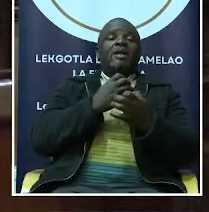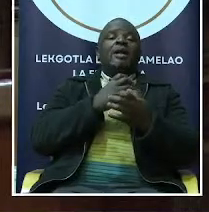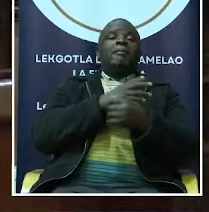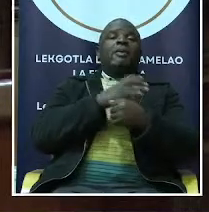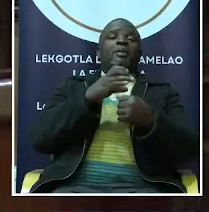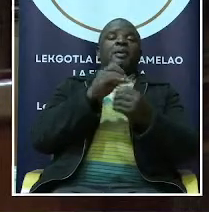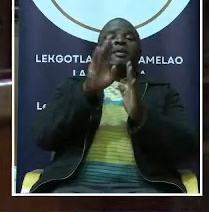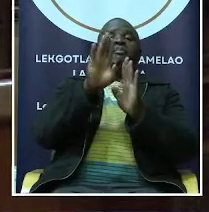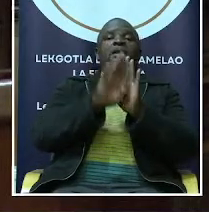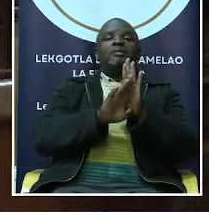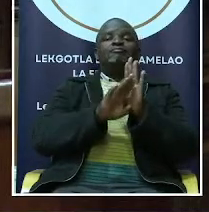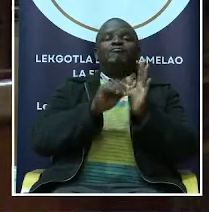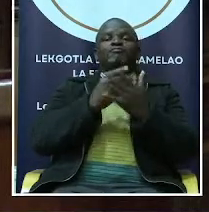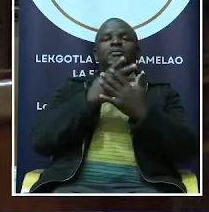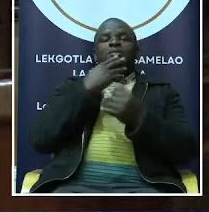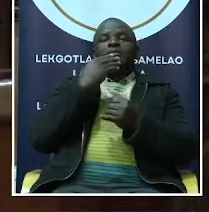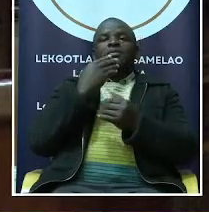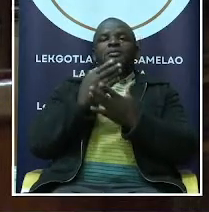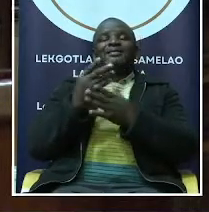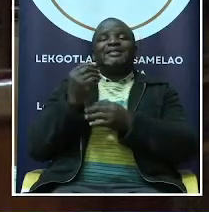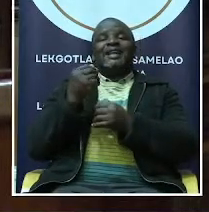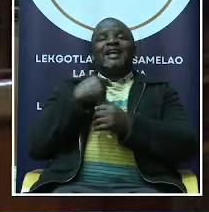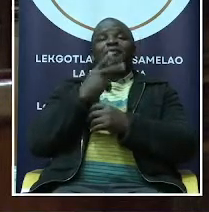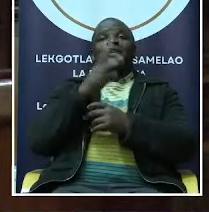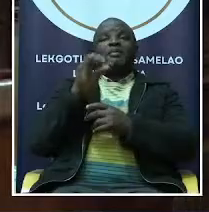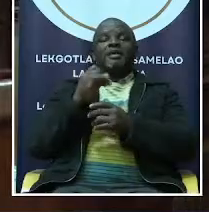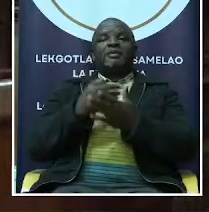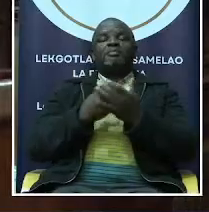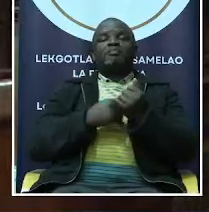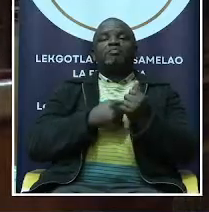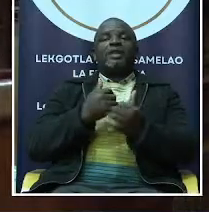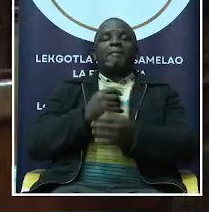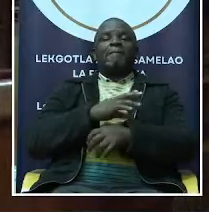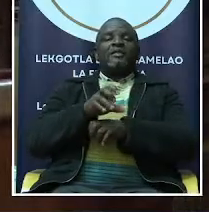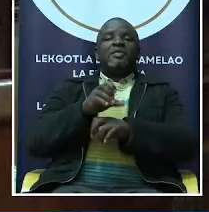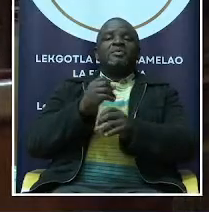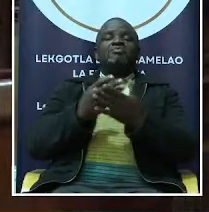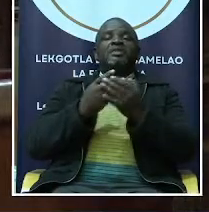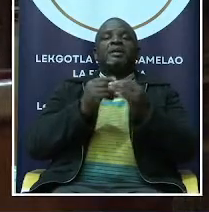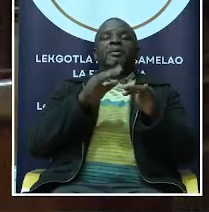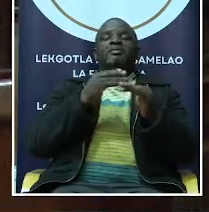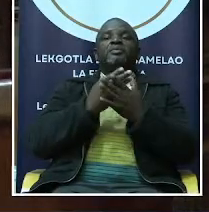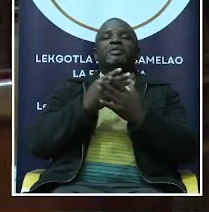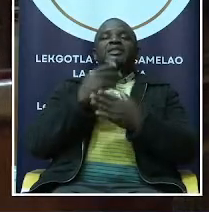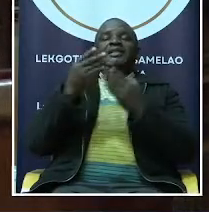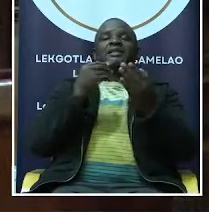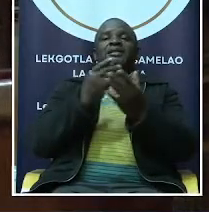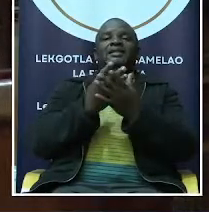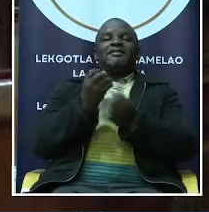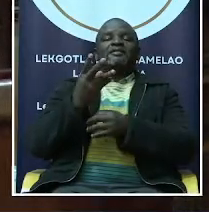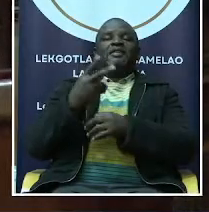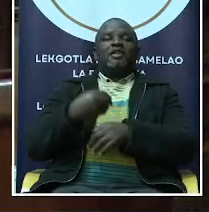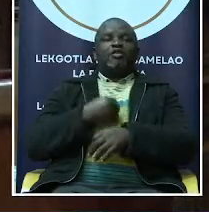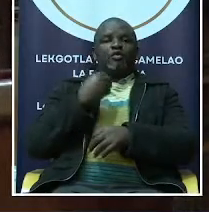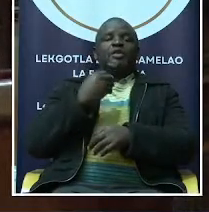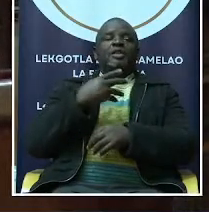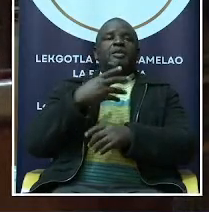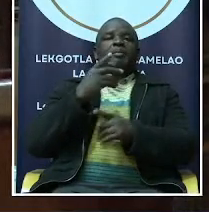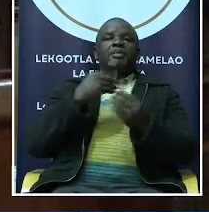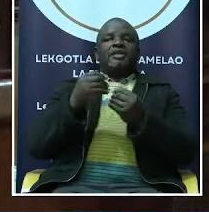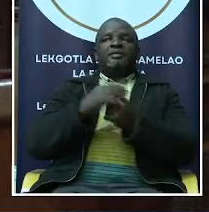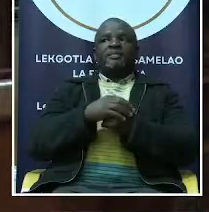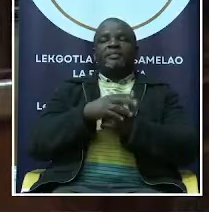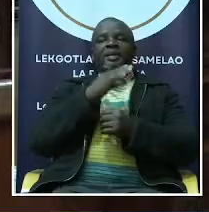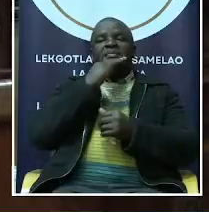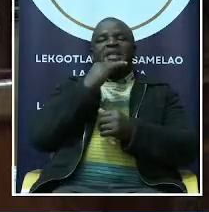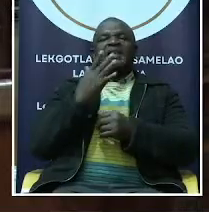We must mandate 40% of all provincial procurement and public tenders to go to young-owned business, not as a